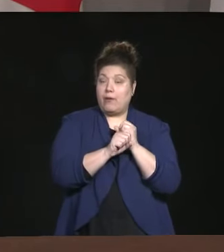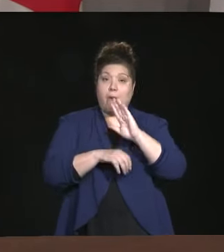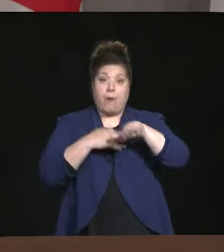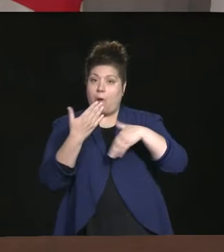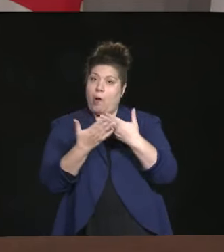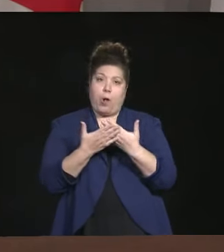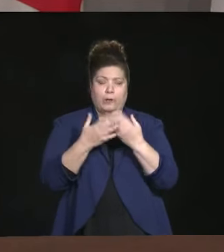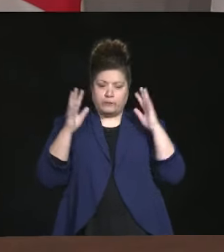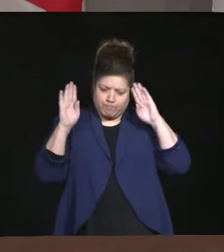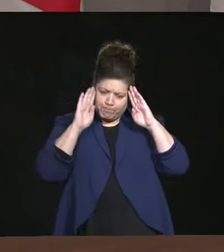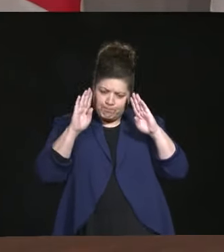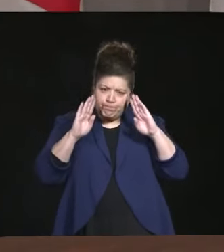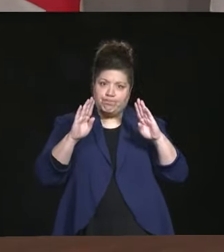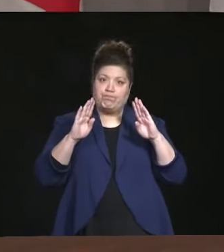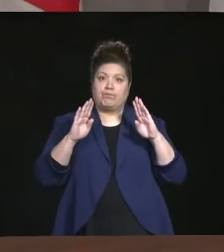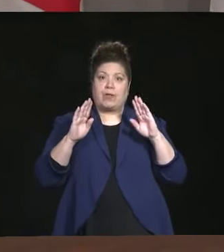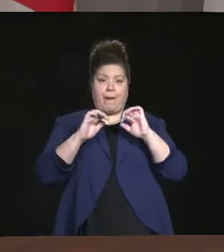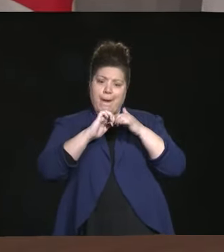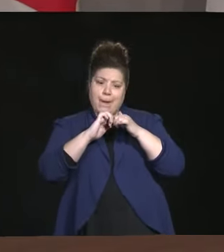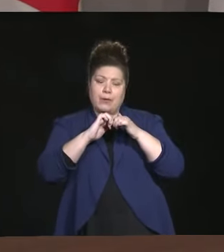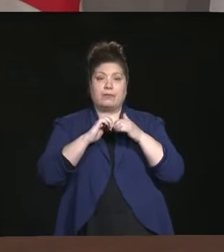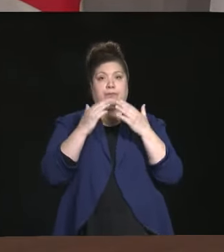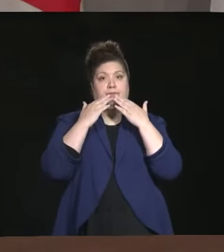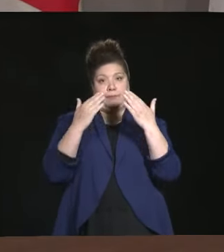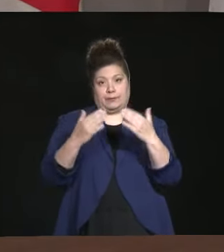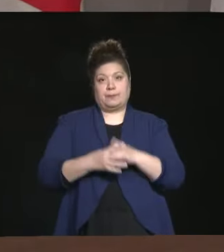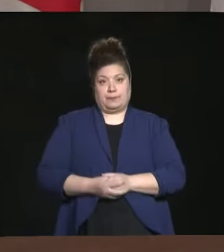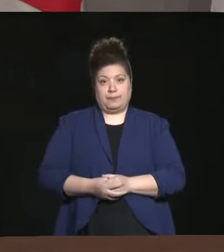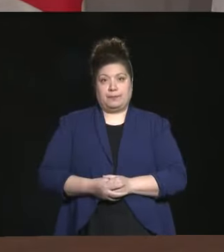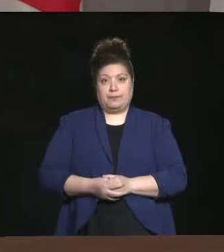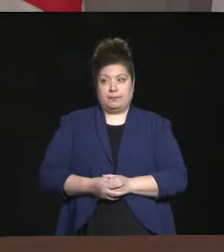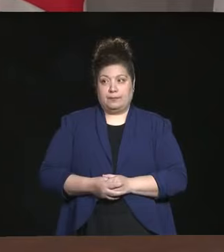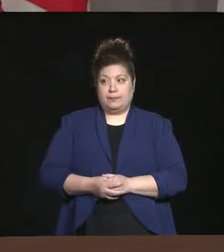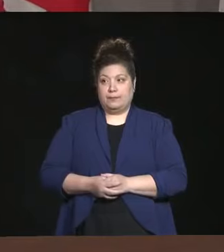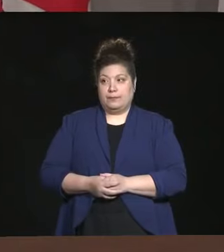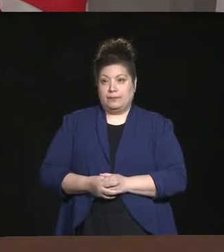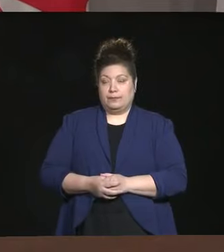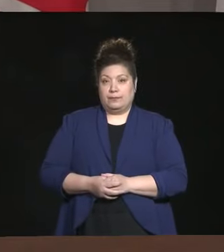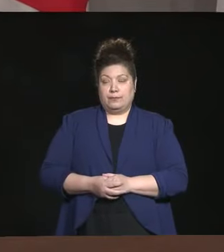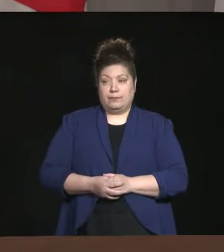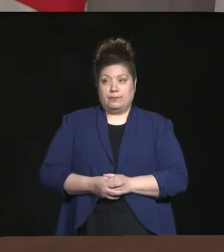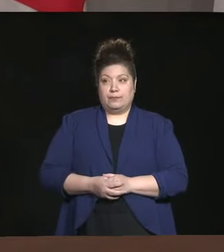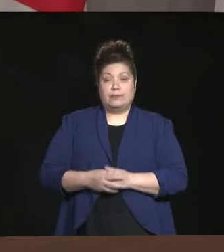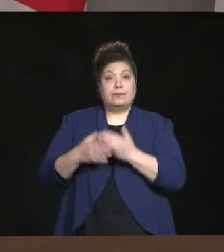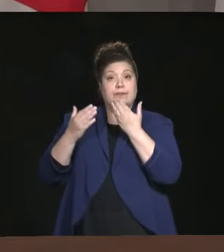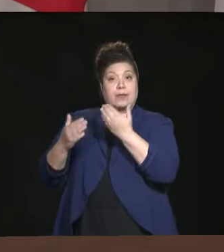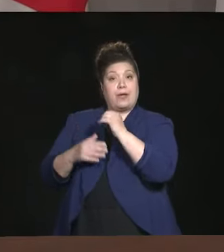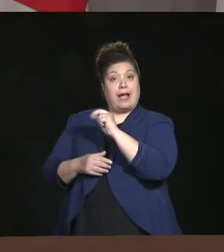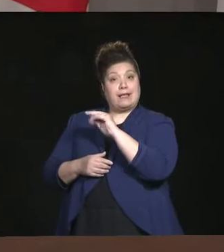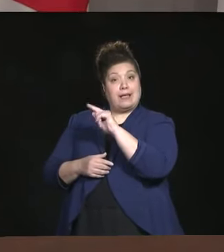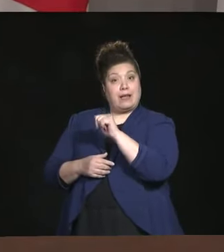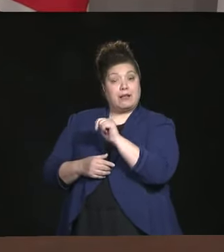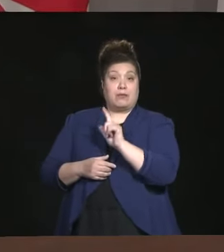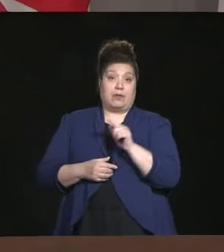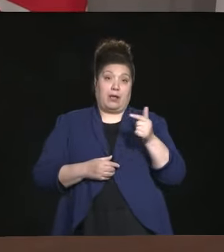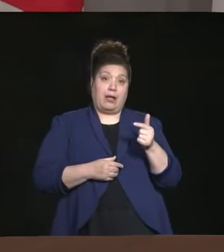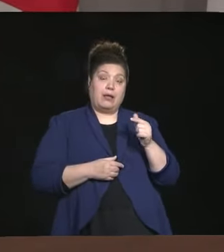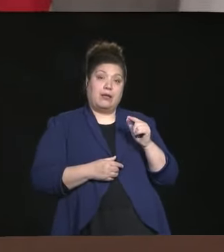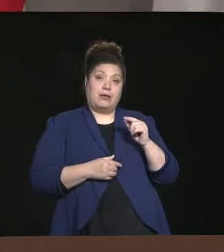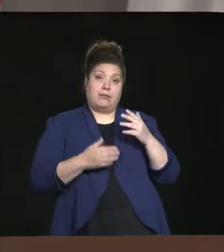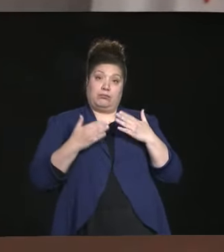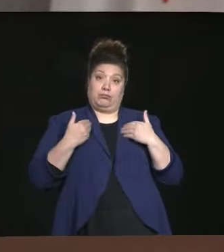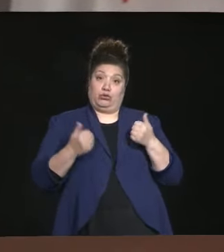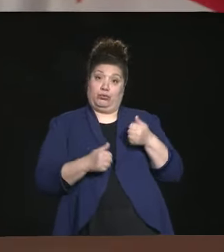beaucoup. Thank you. Okay, thank you very much, Anita. And now we'll hear from the Minister of Innovation, Science and